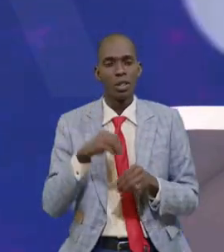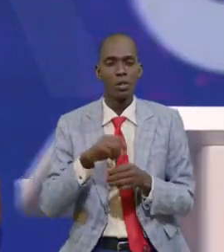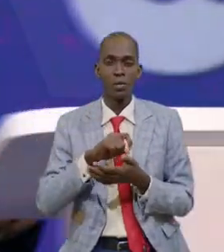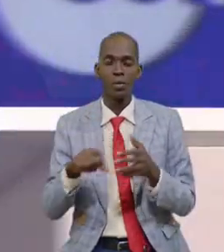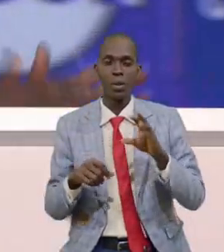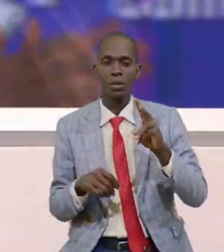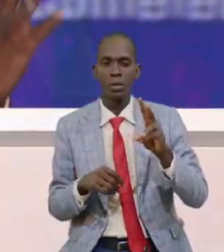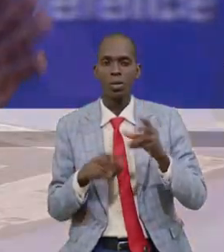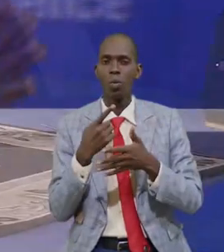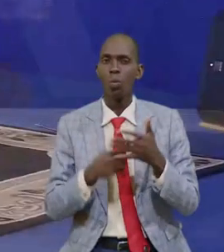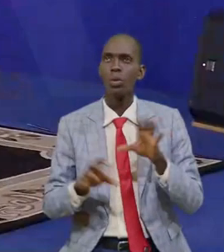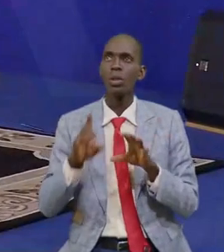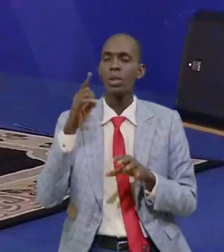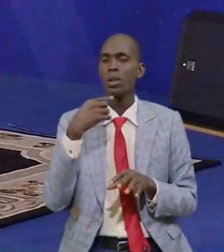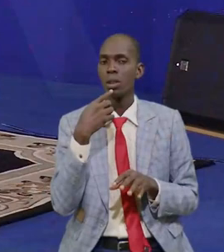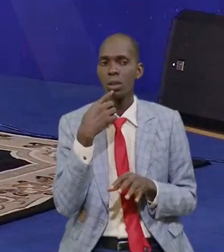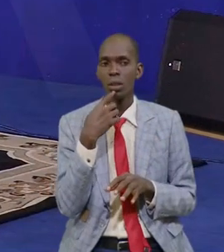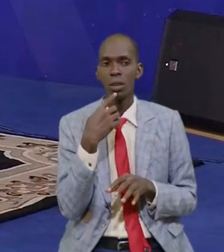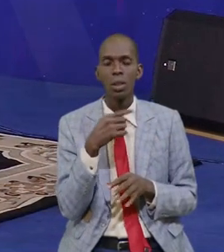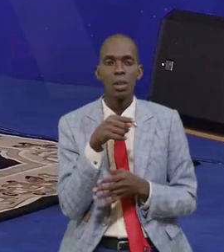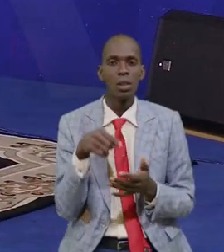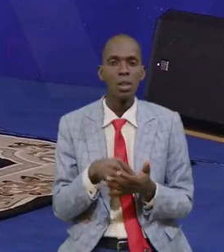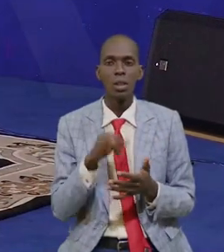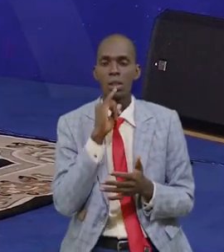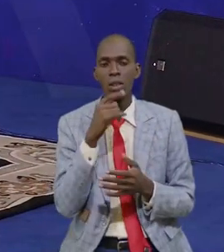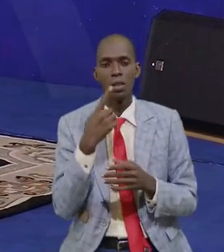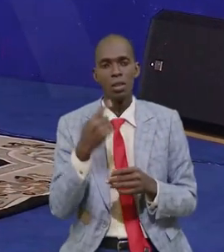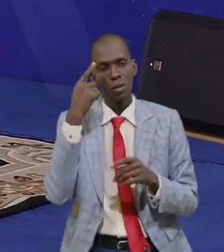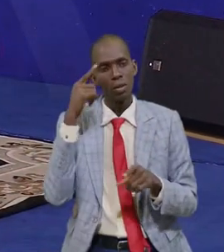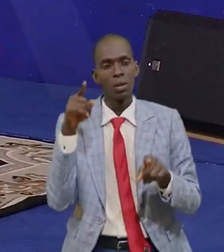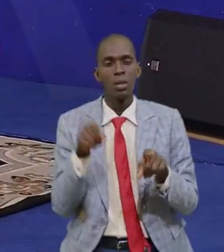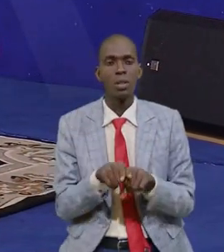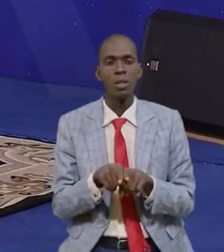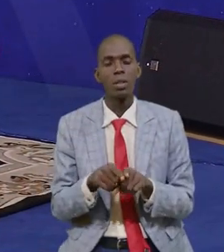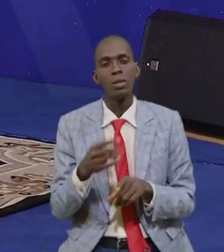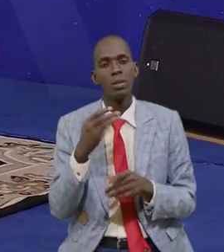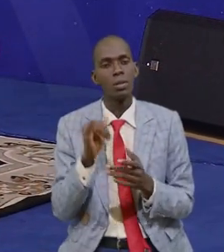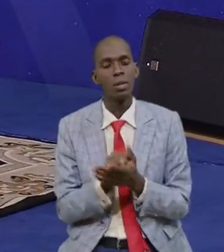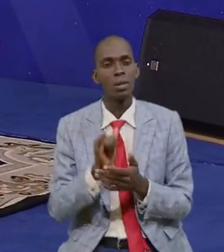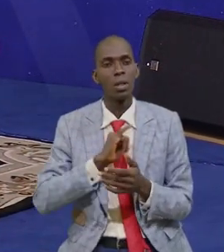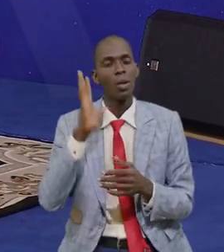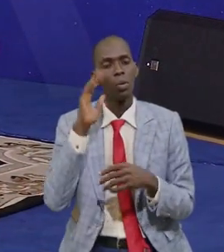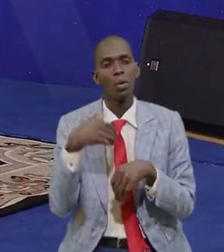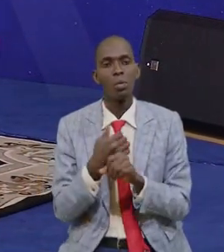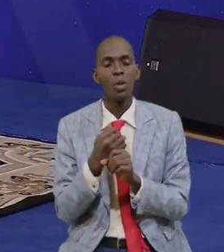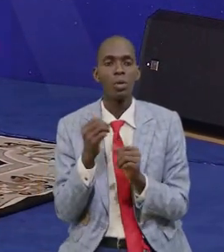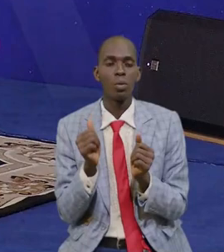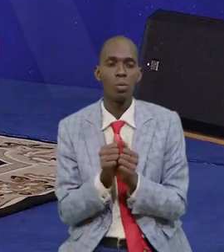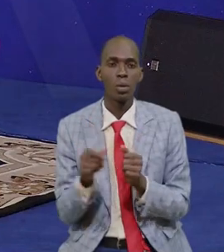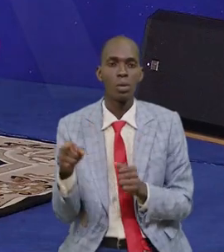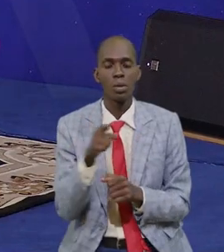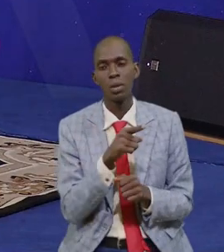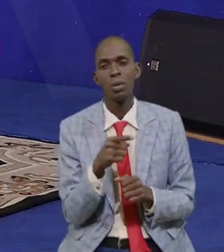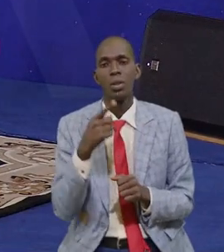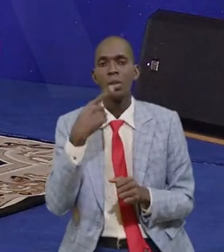did he say? This is the covenant that I will make with them after those days, says the